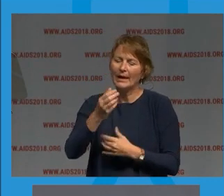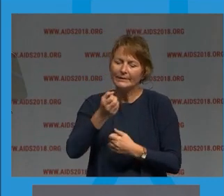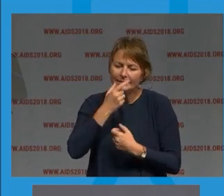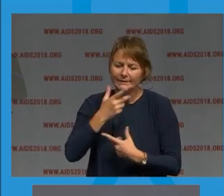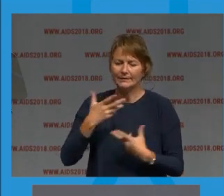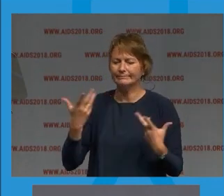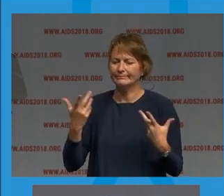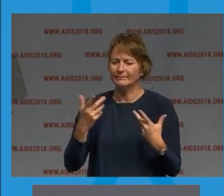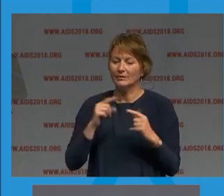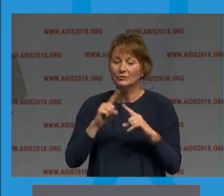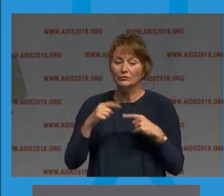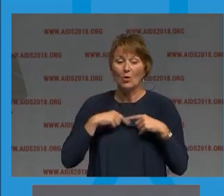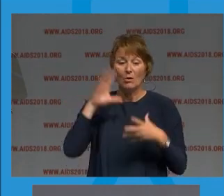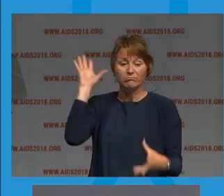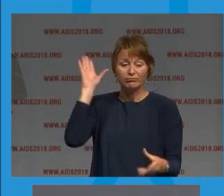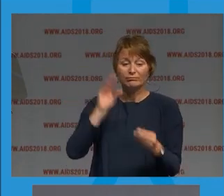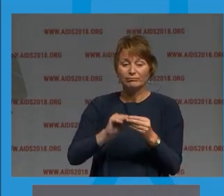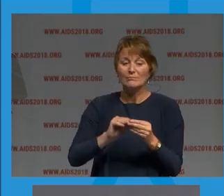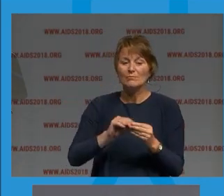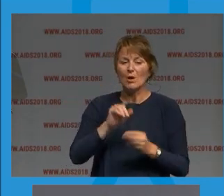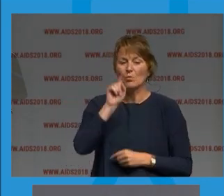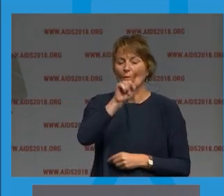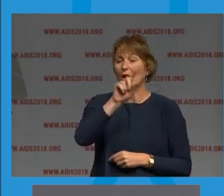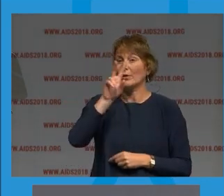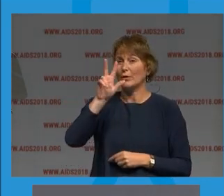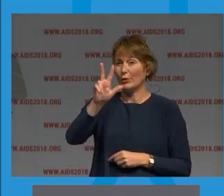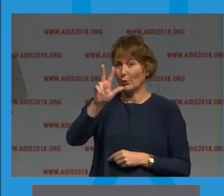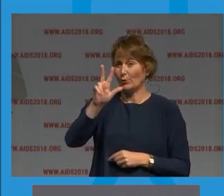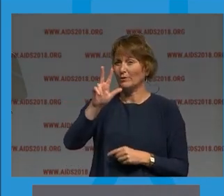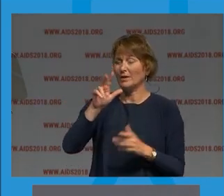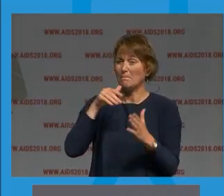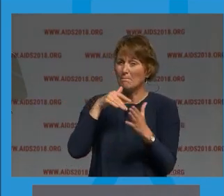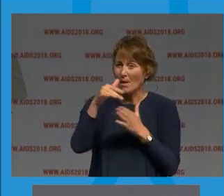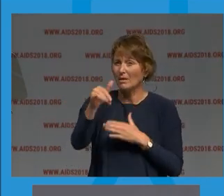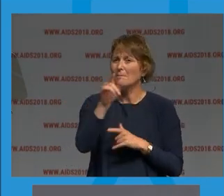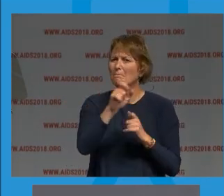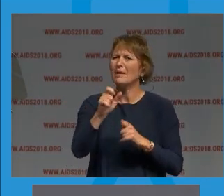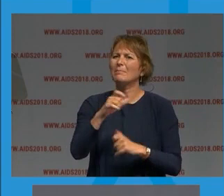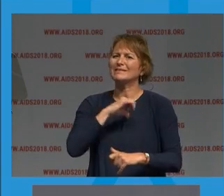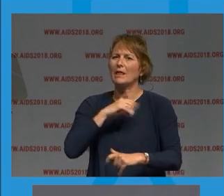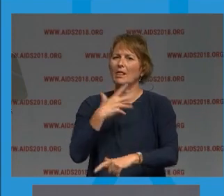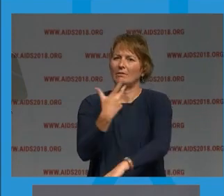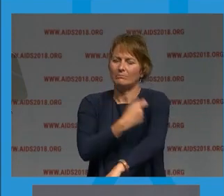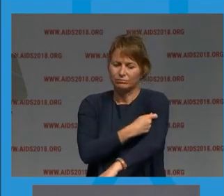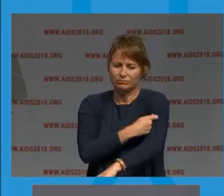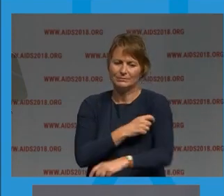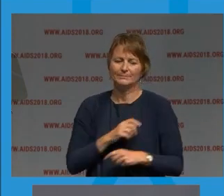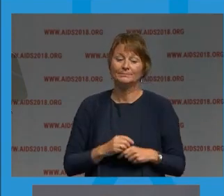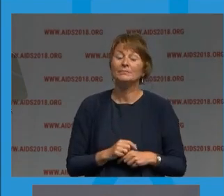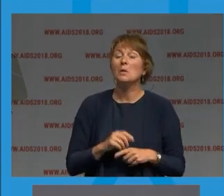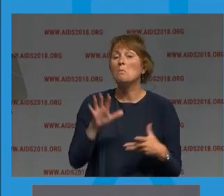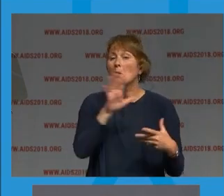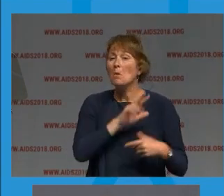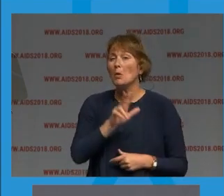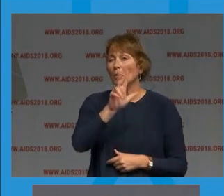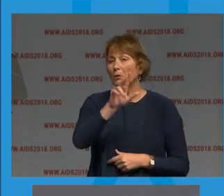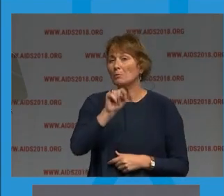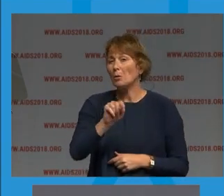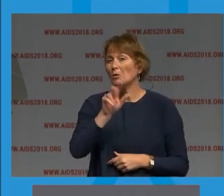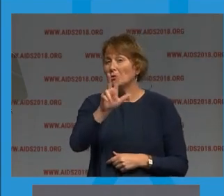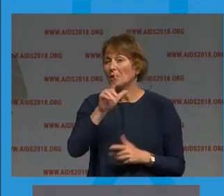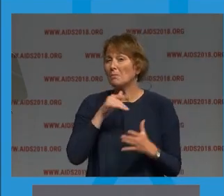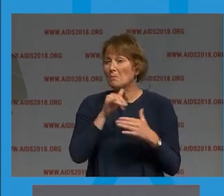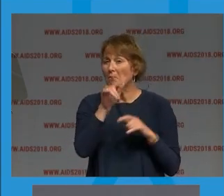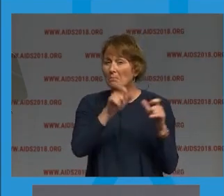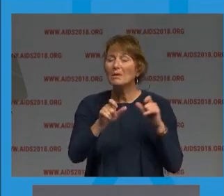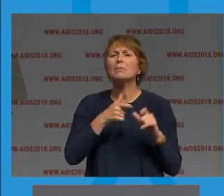people inject drugs. In addition, more than 3 million people die from harmful use of alcohol every